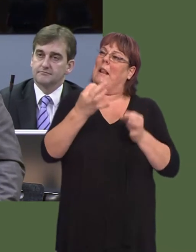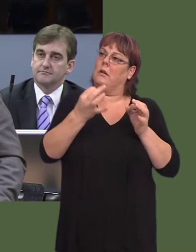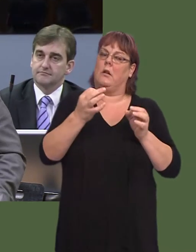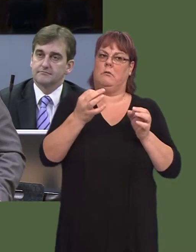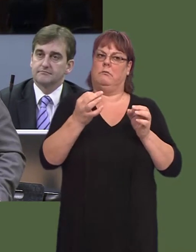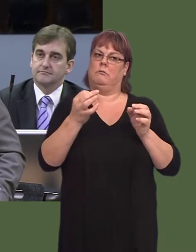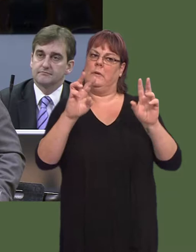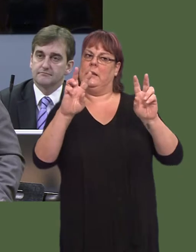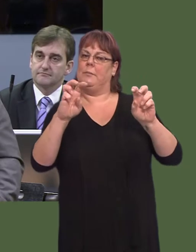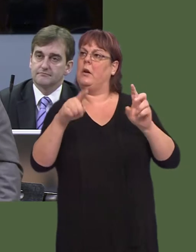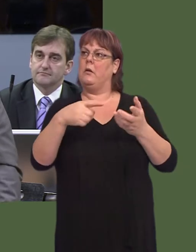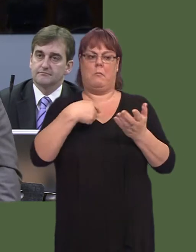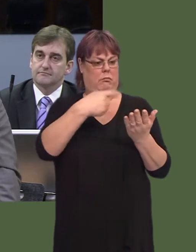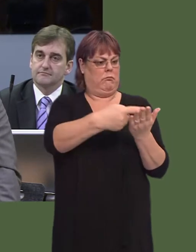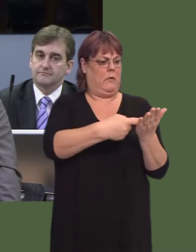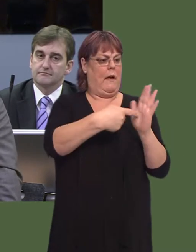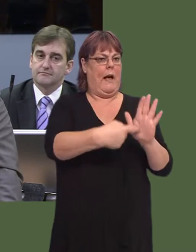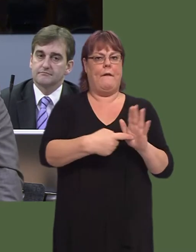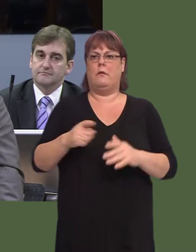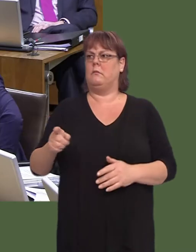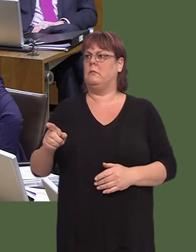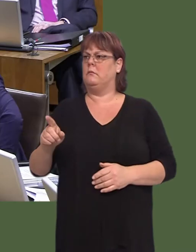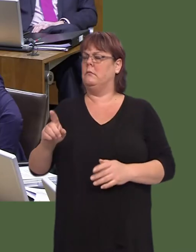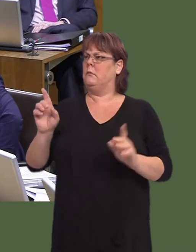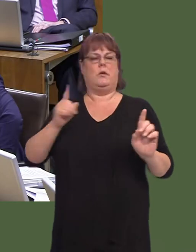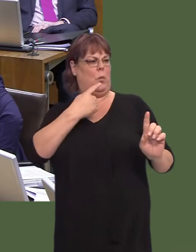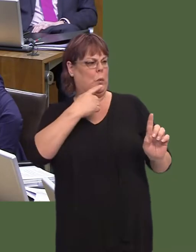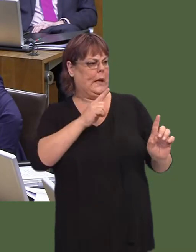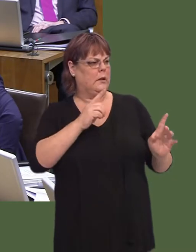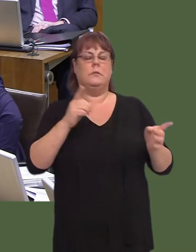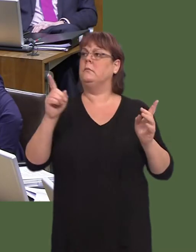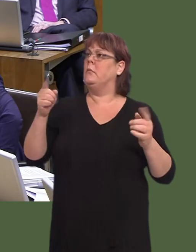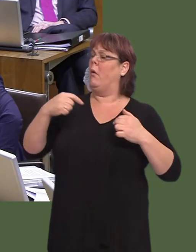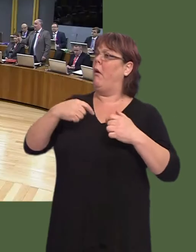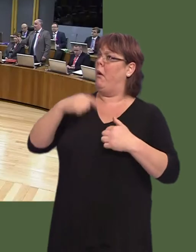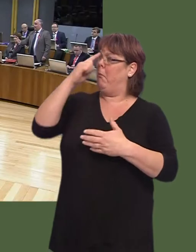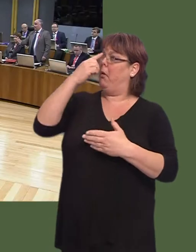political subject. That those are the words I've got it here written in front of me if the Secretary position wants to talk about. So